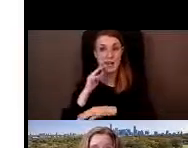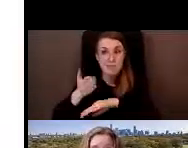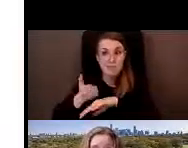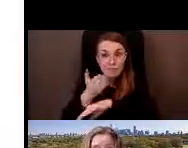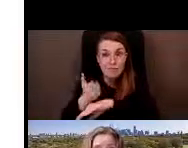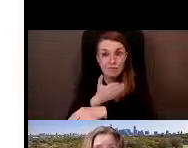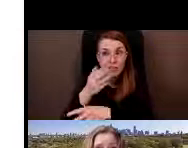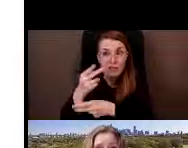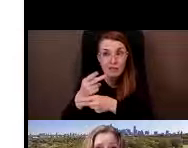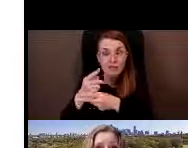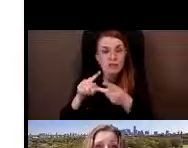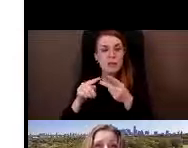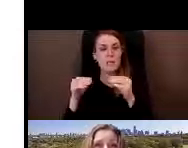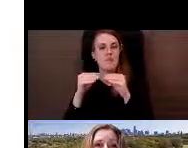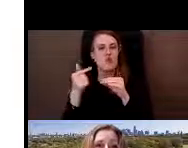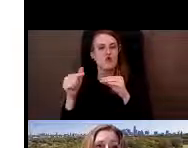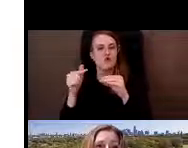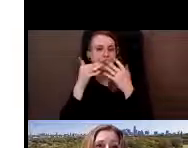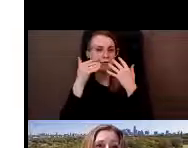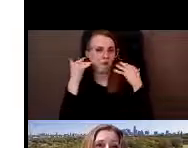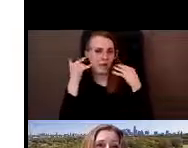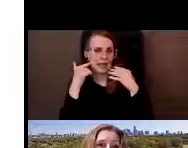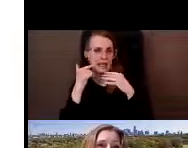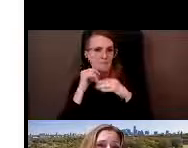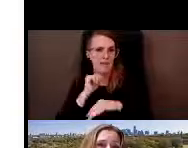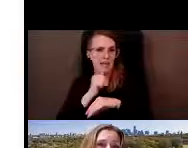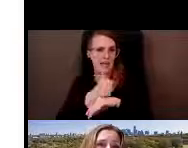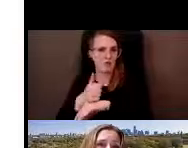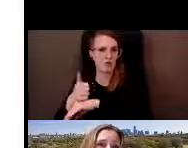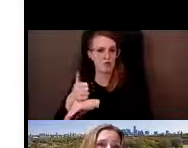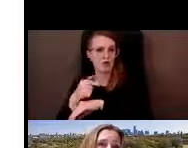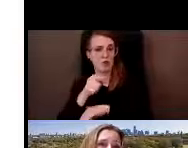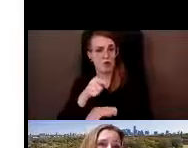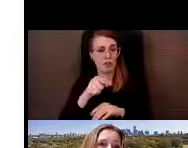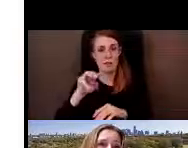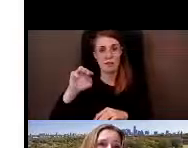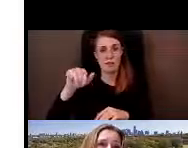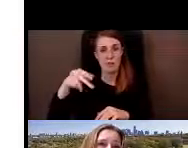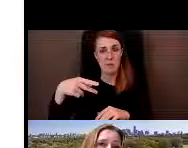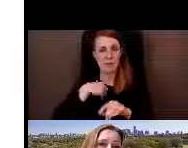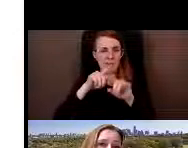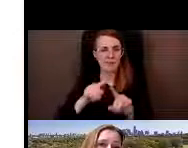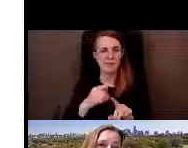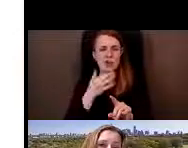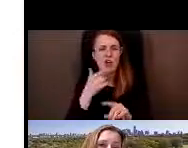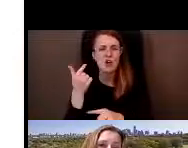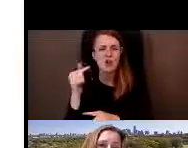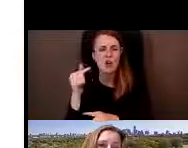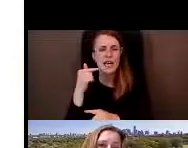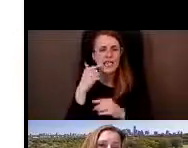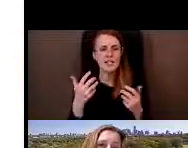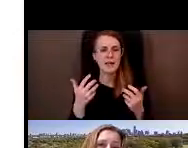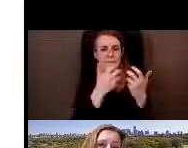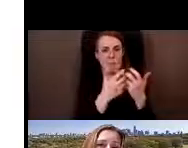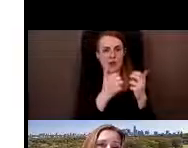stormwater infrastructure. So you see the legend here are these different color greens that correspond